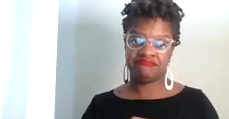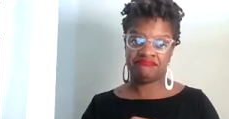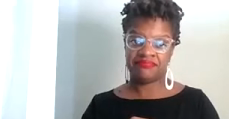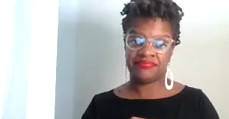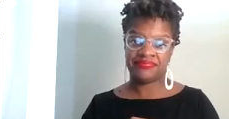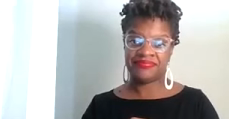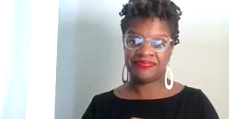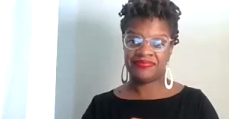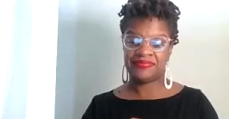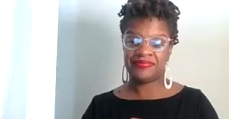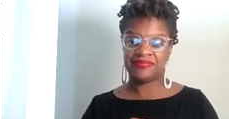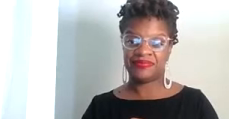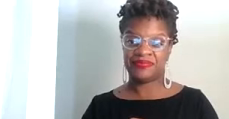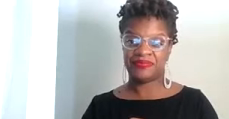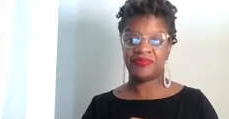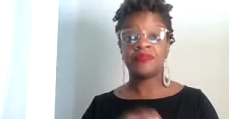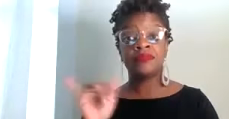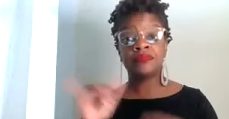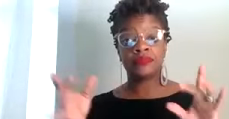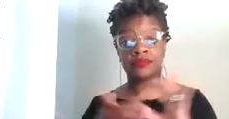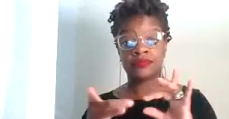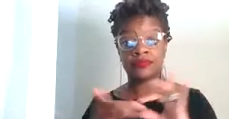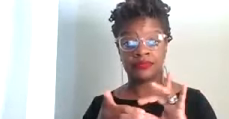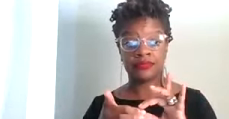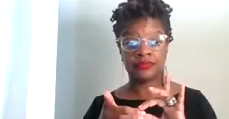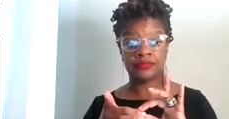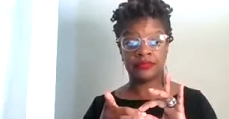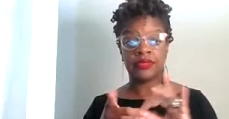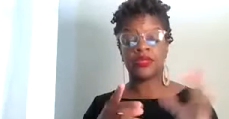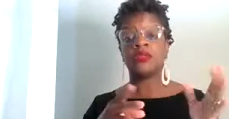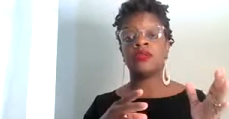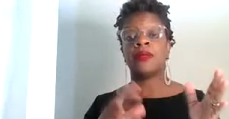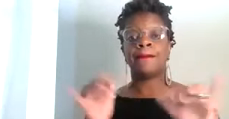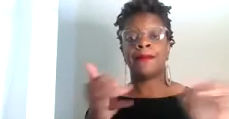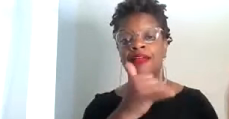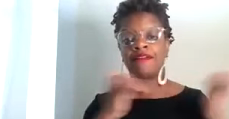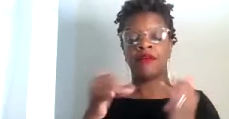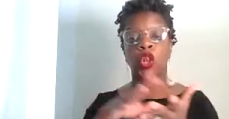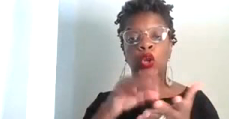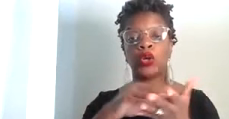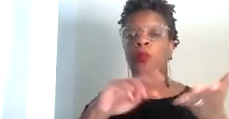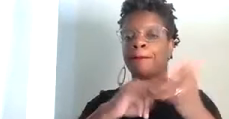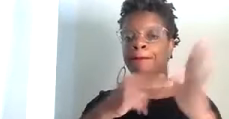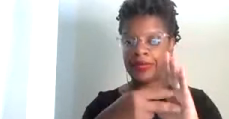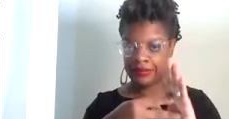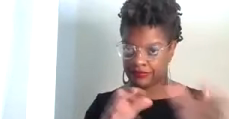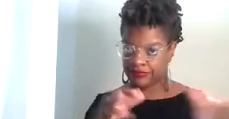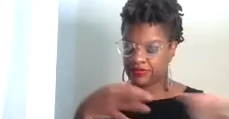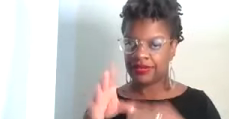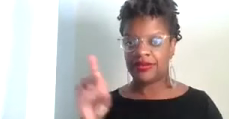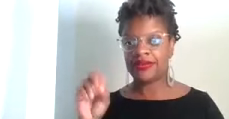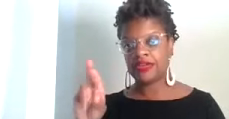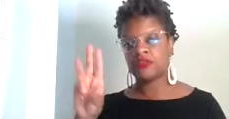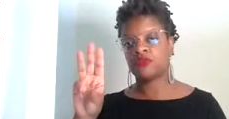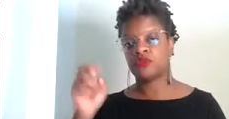As we've gone through this process, we've created a definition of playful learning that Dr. Wright has